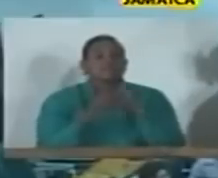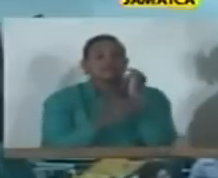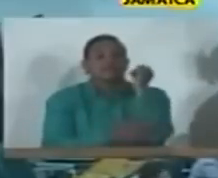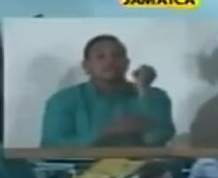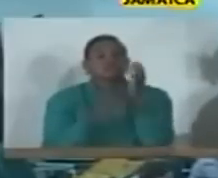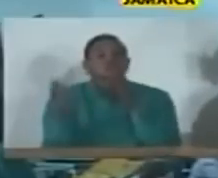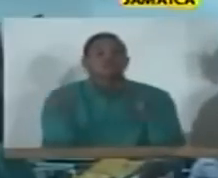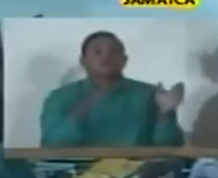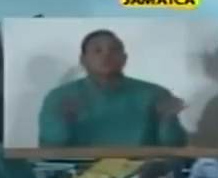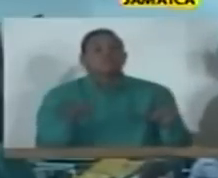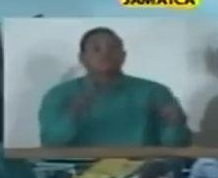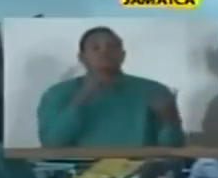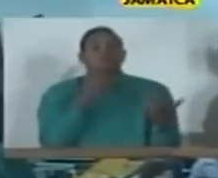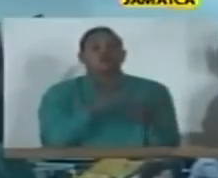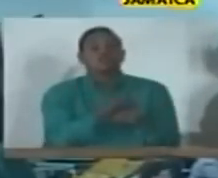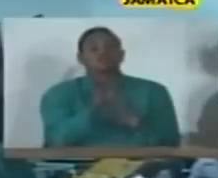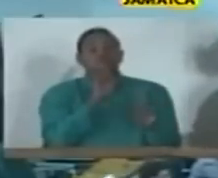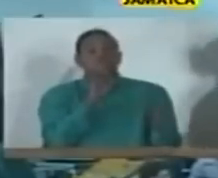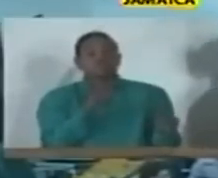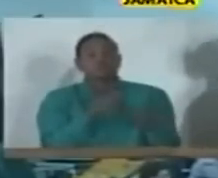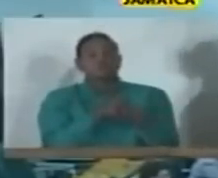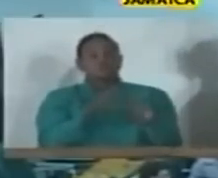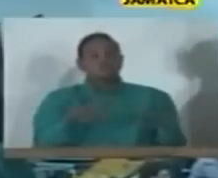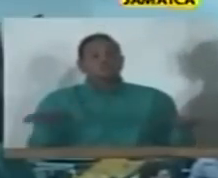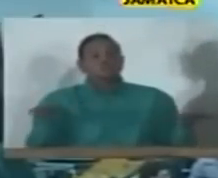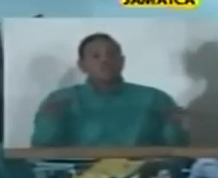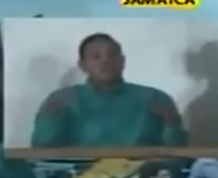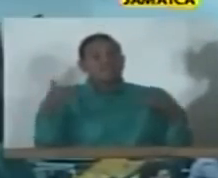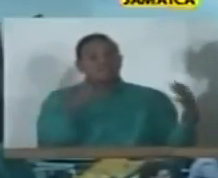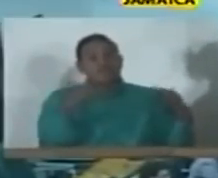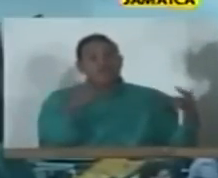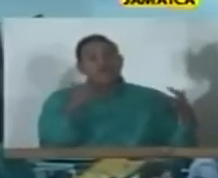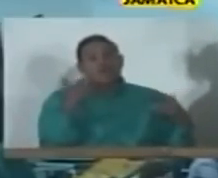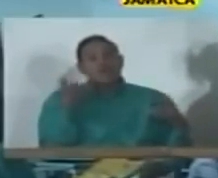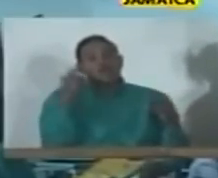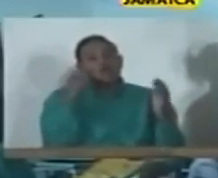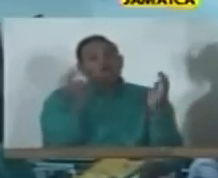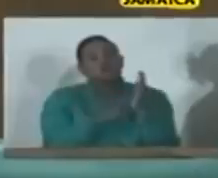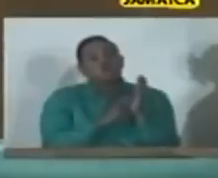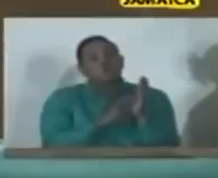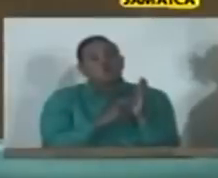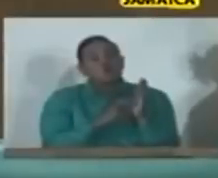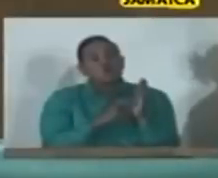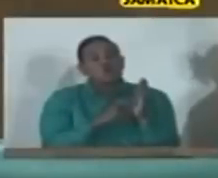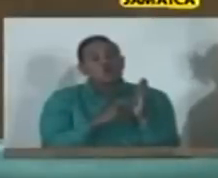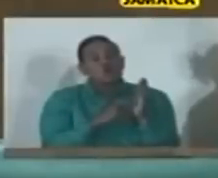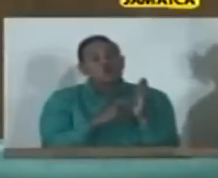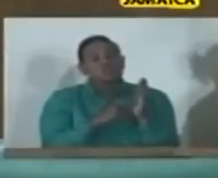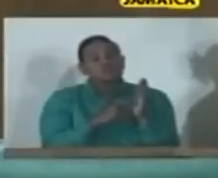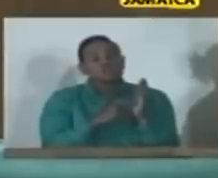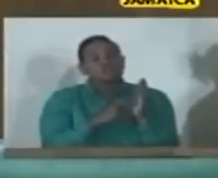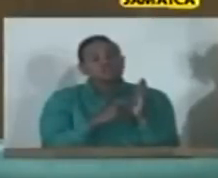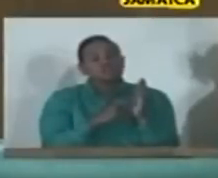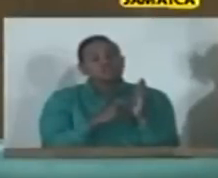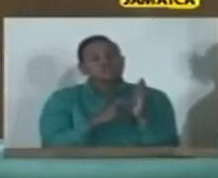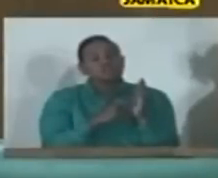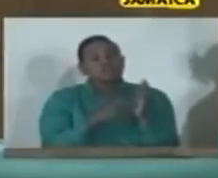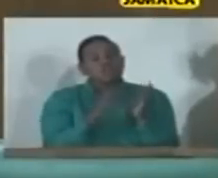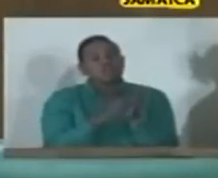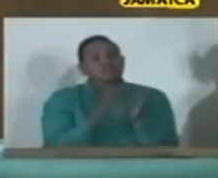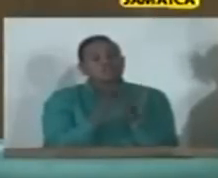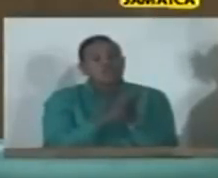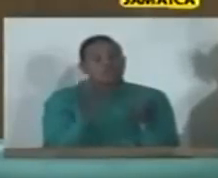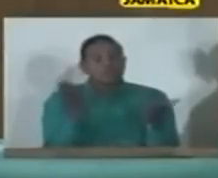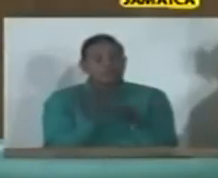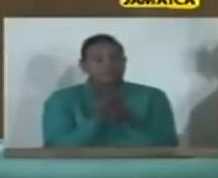for Integrated Response to Children and Violence. And I note that a document has been tabled